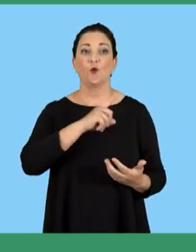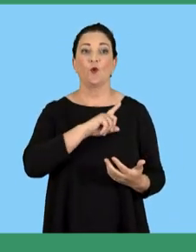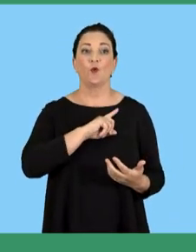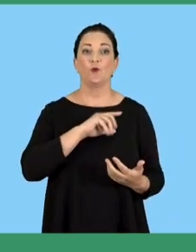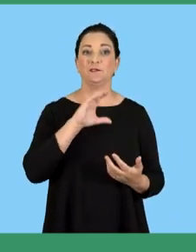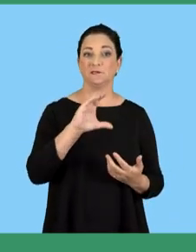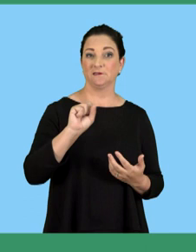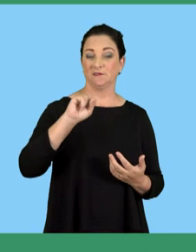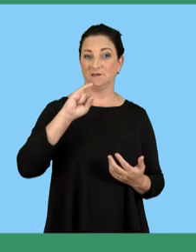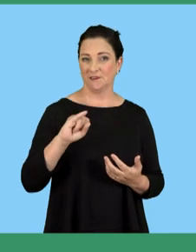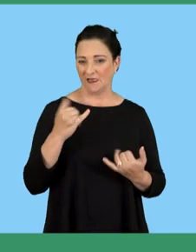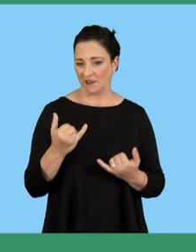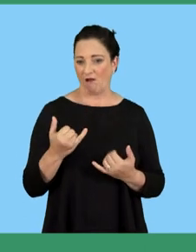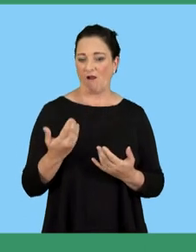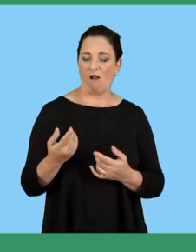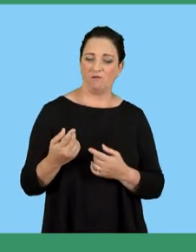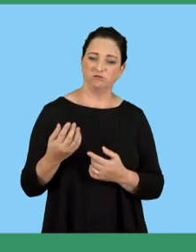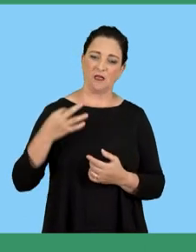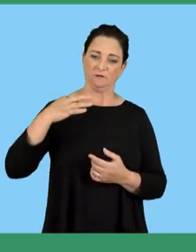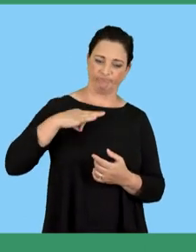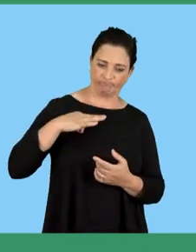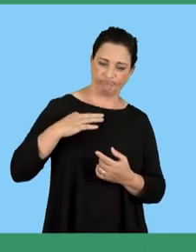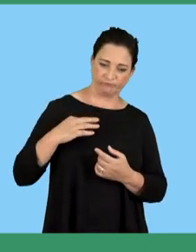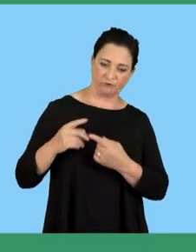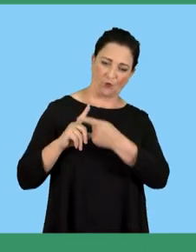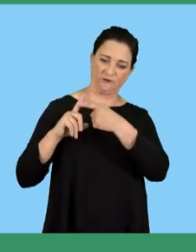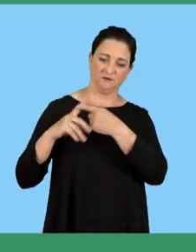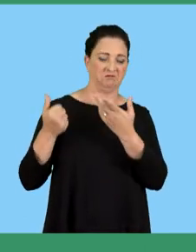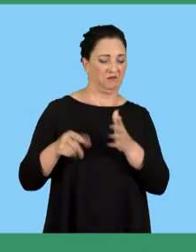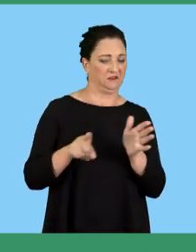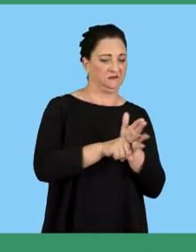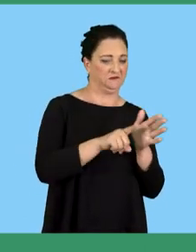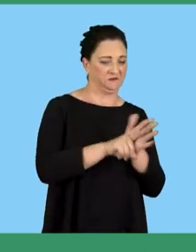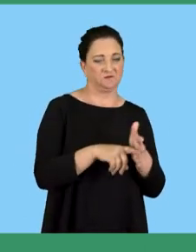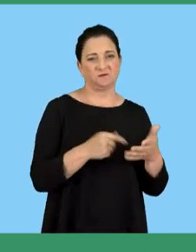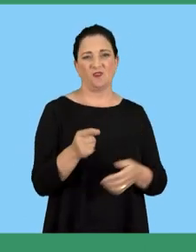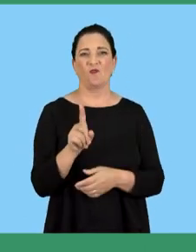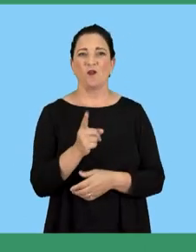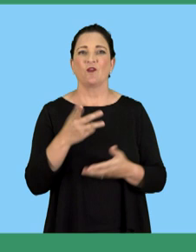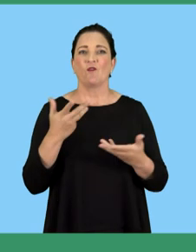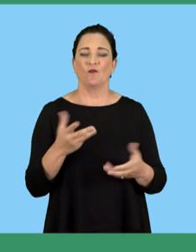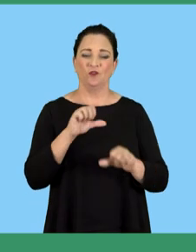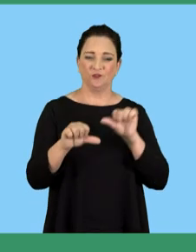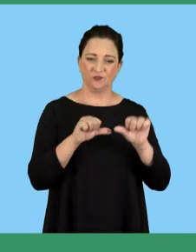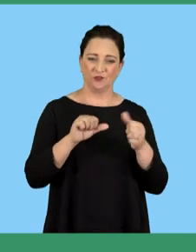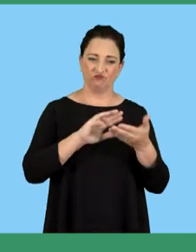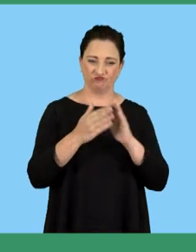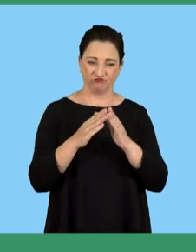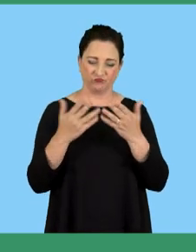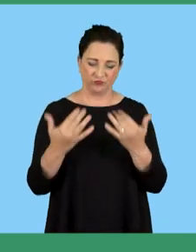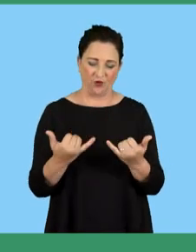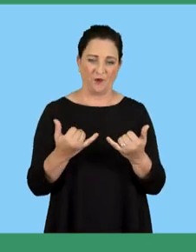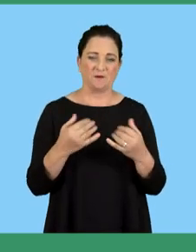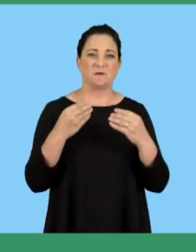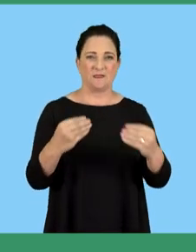here is to get advantages and disadvantages of corporate social investment for the community.